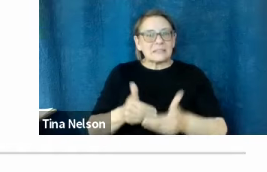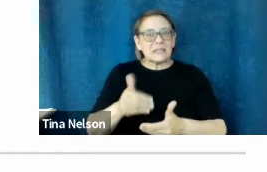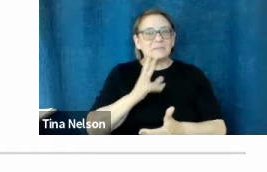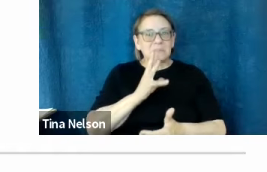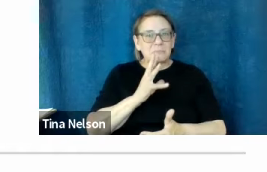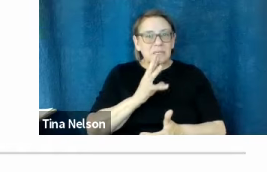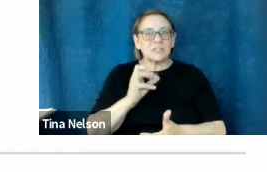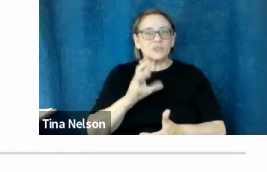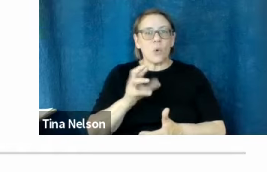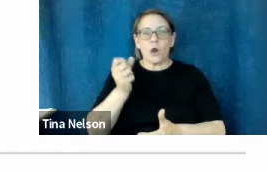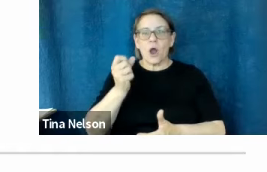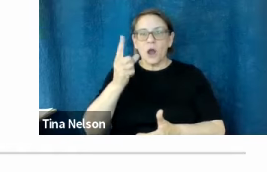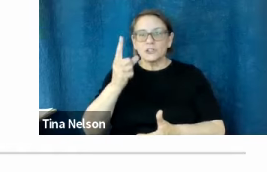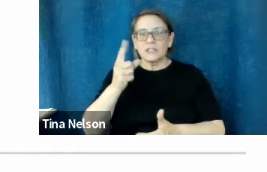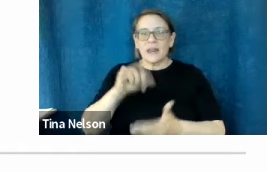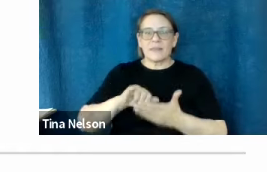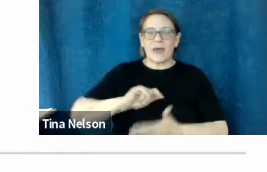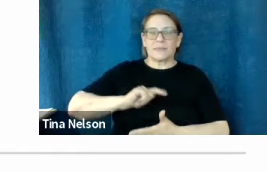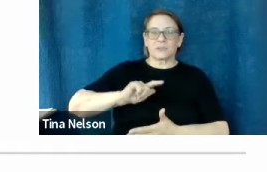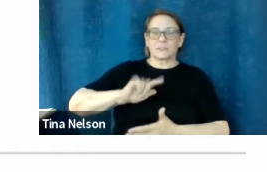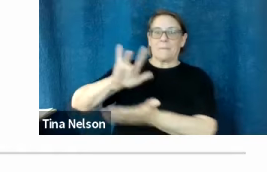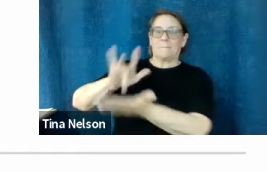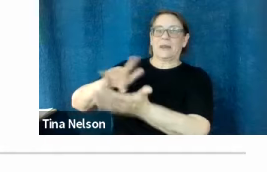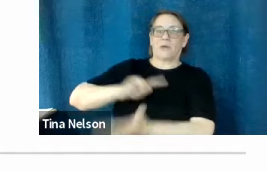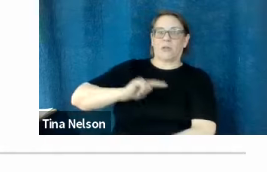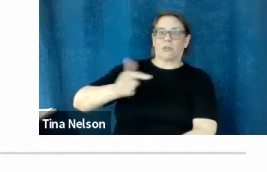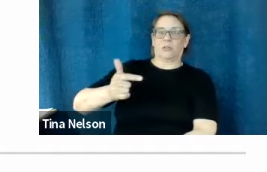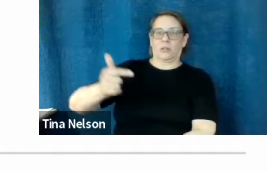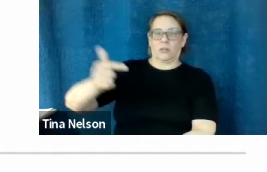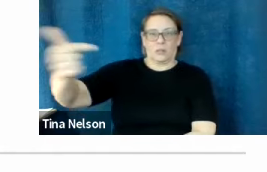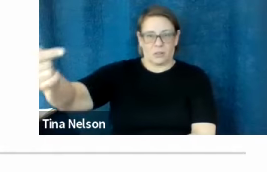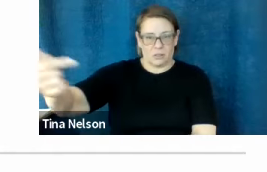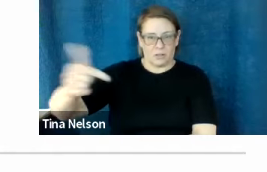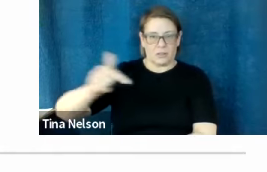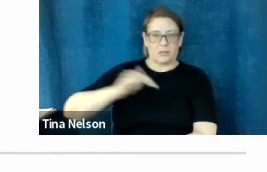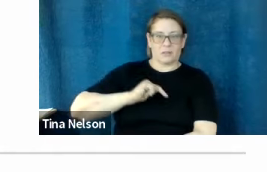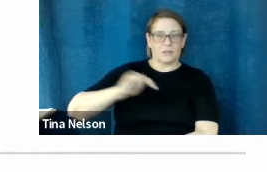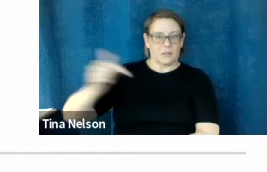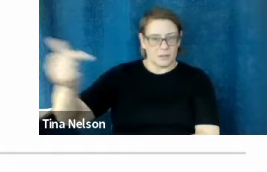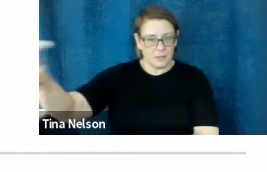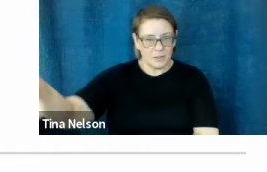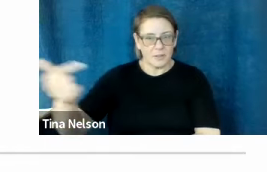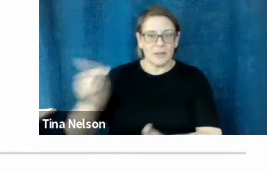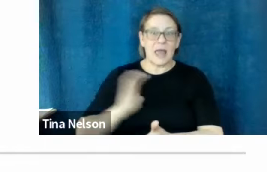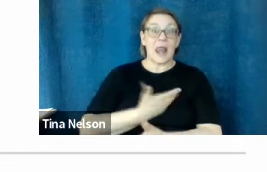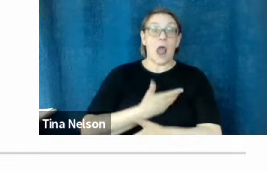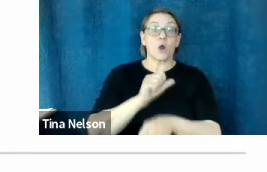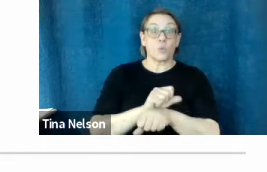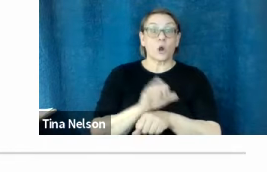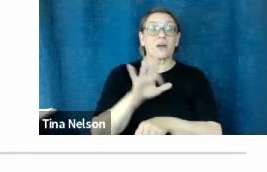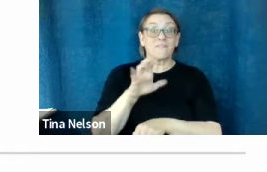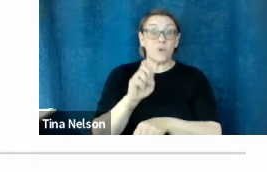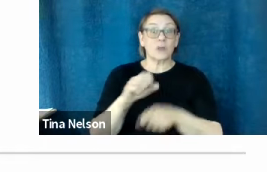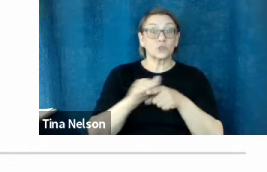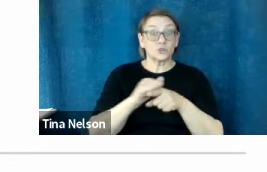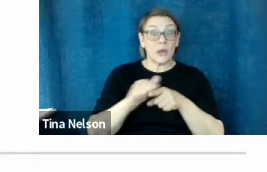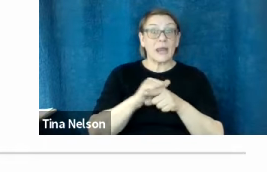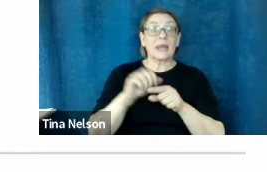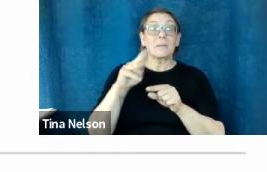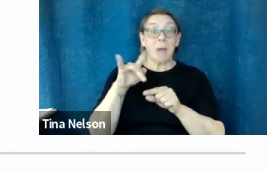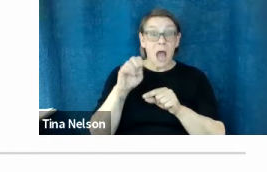what is actually happening in that pipeline, which again, our, uh, workforce training modules address very